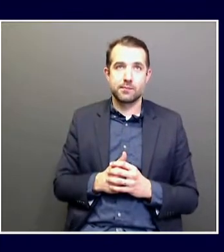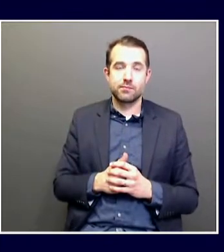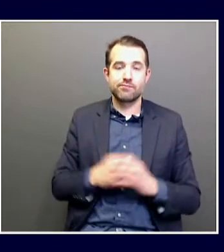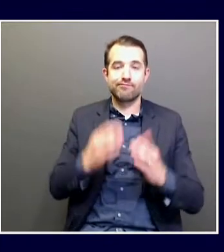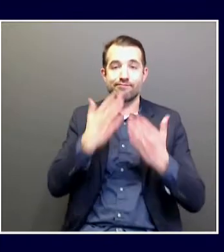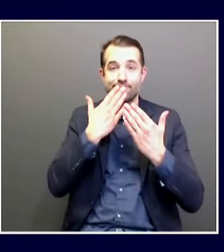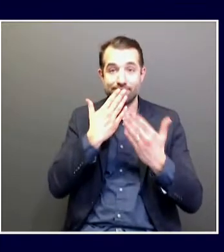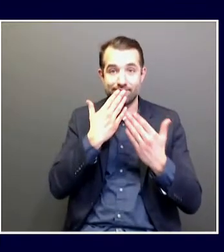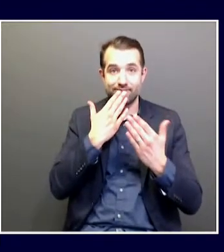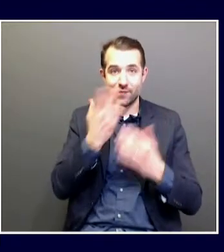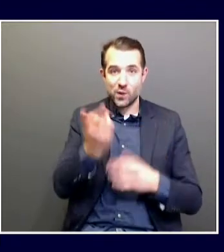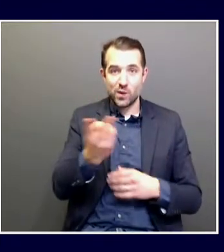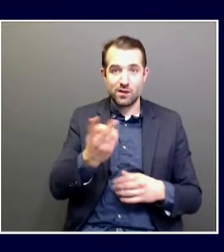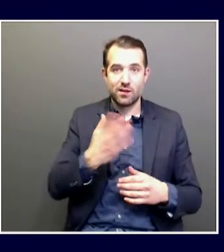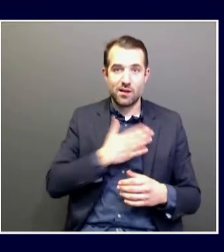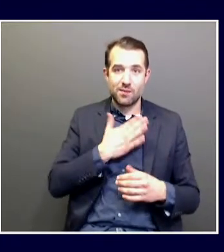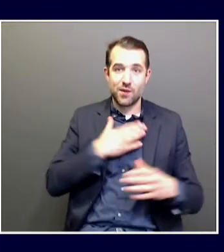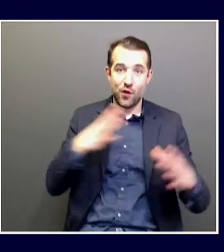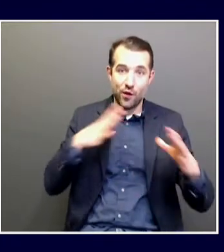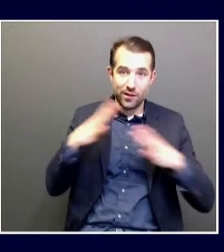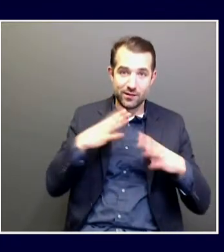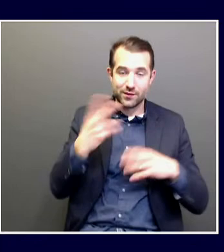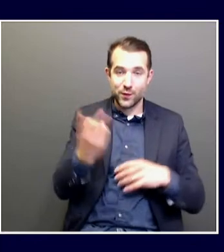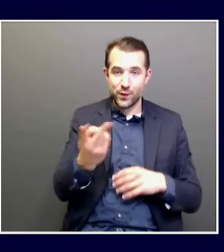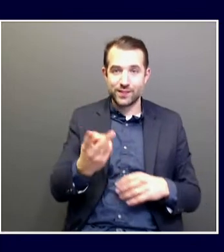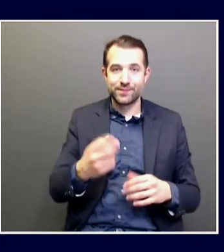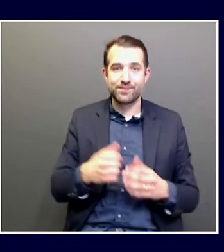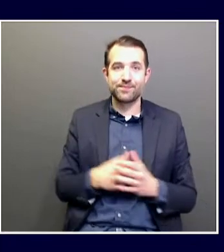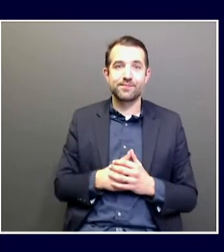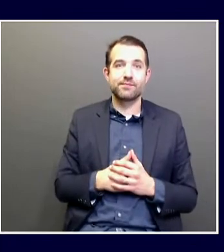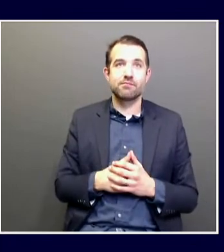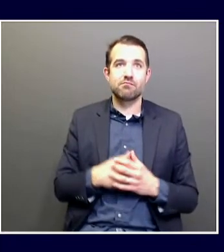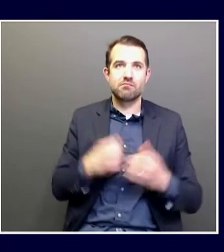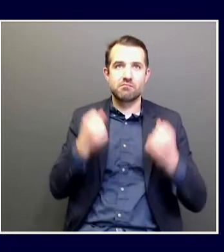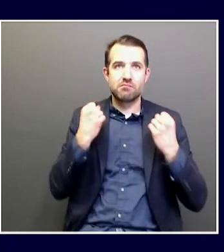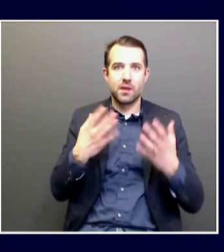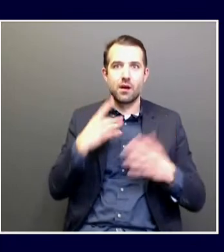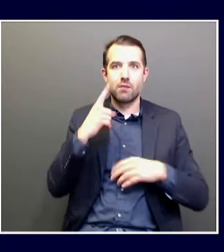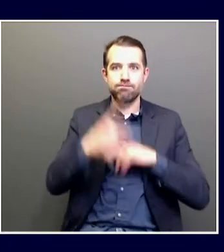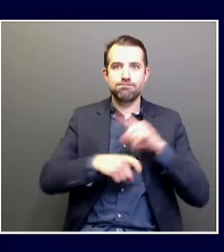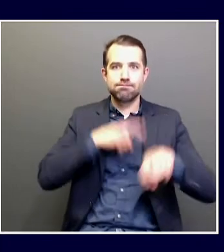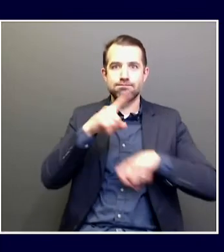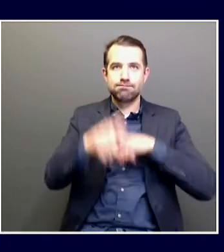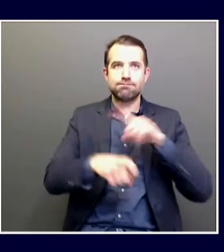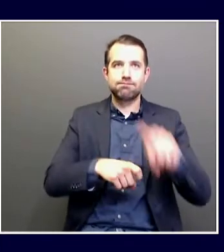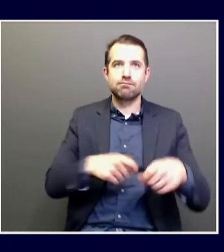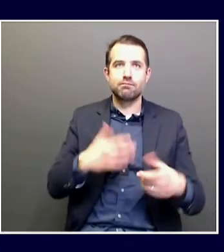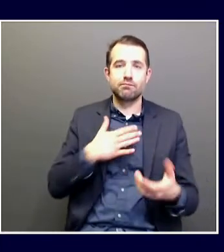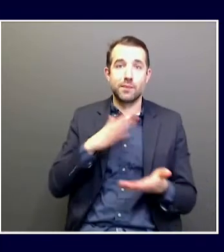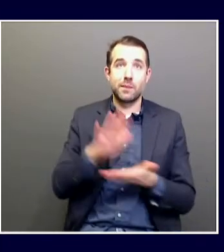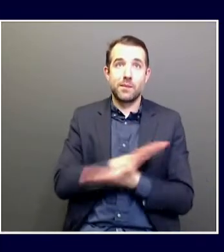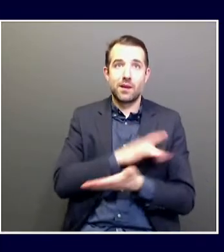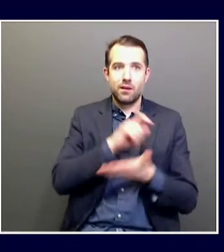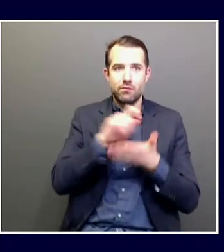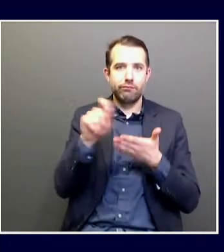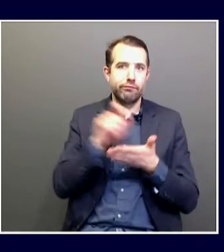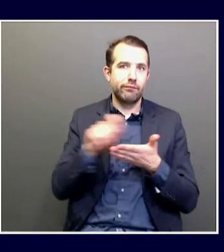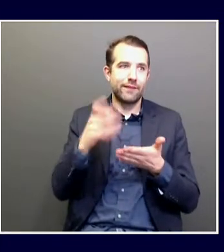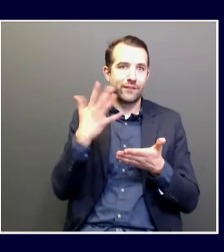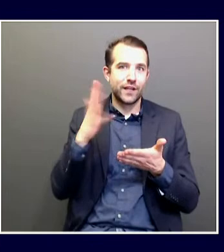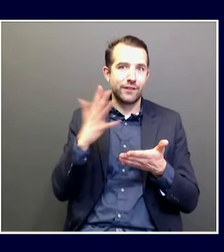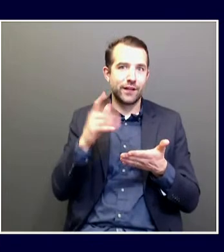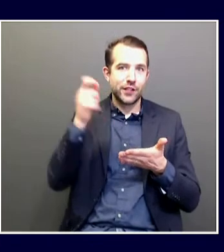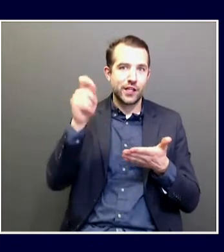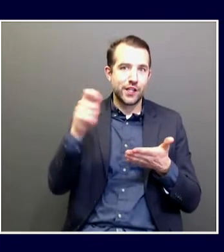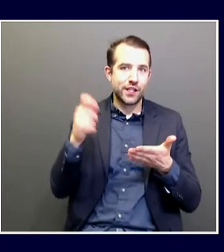Lambert, happy holidays to you both. A lot of good questions have been asked, so I'm going to scramble a little bit. The last 3 months, October,